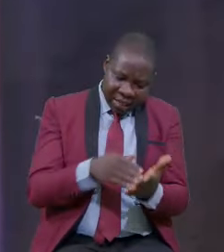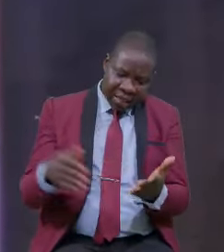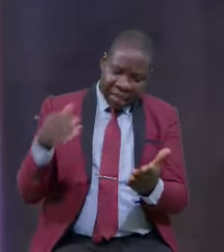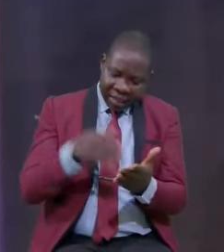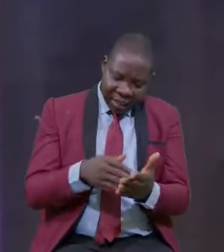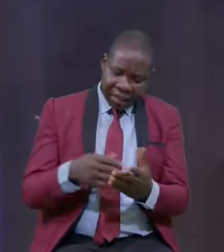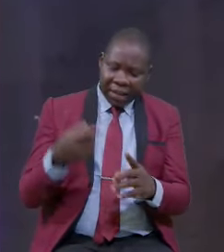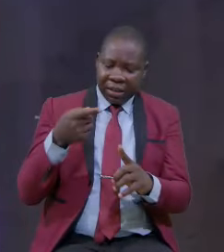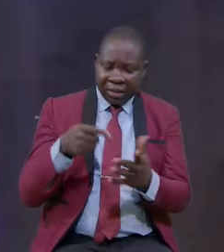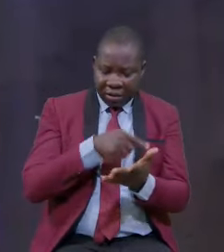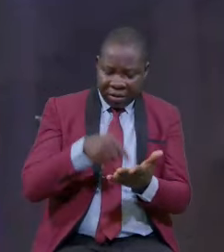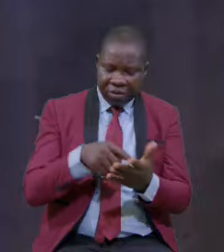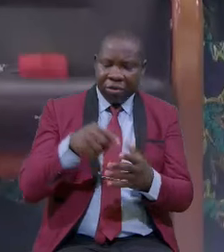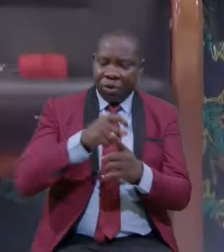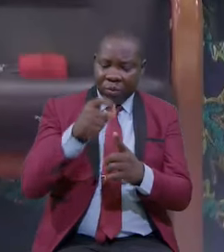this word